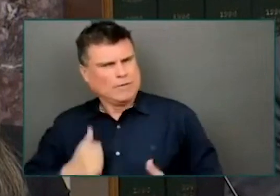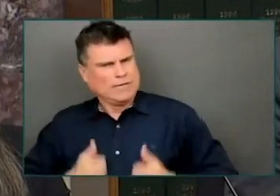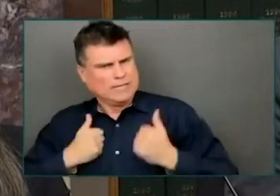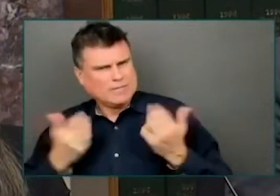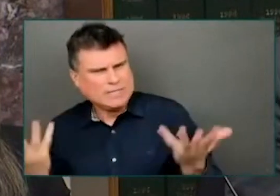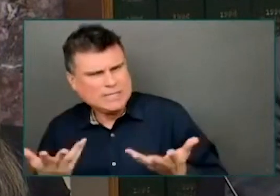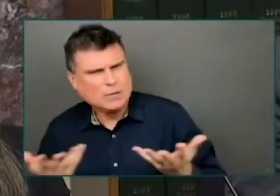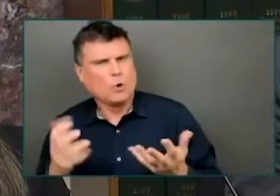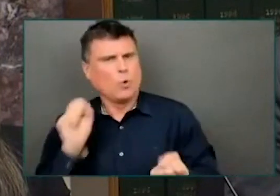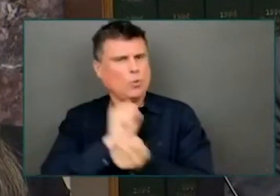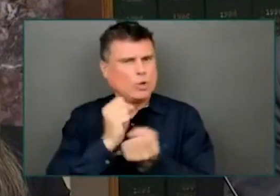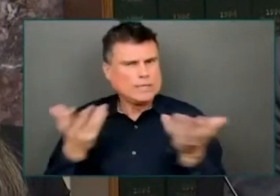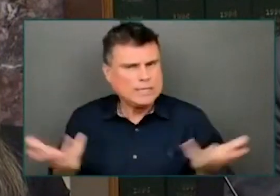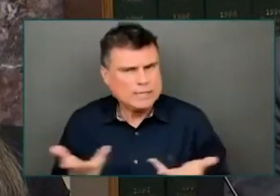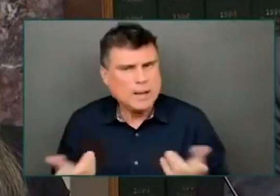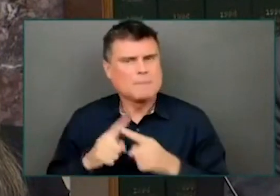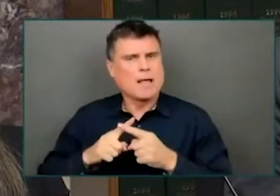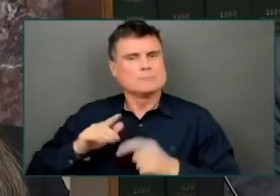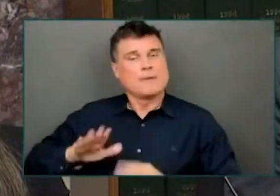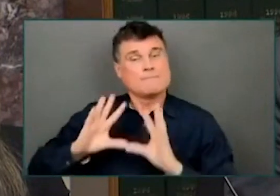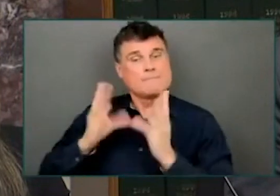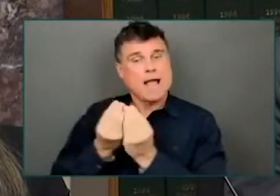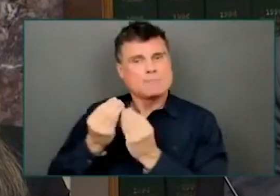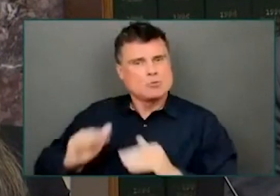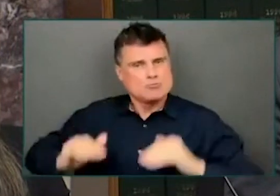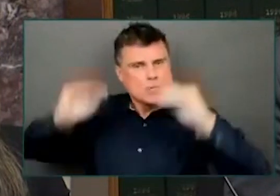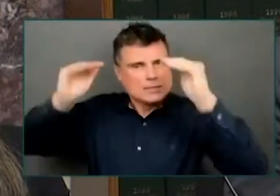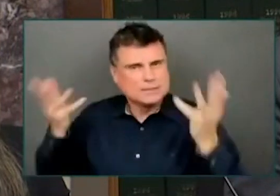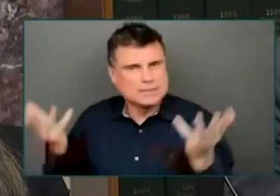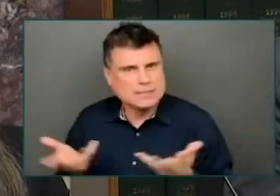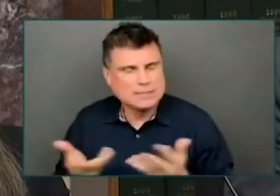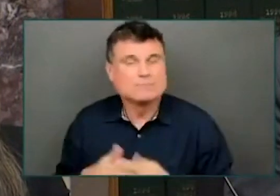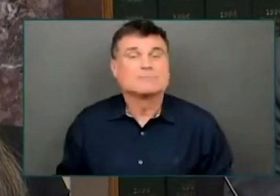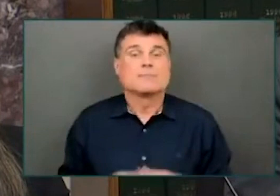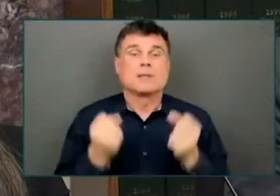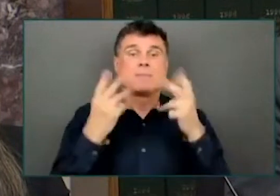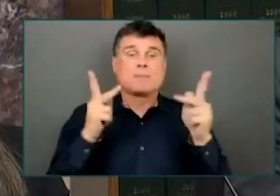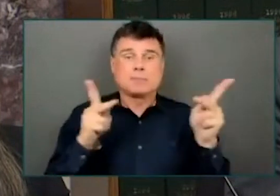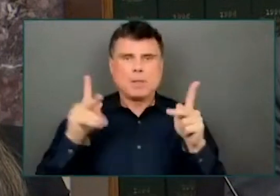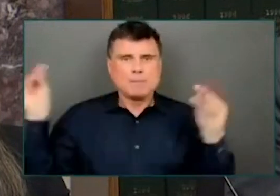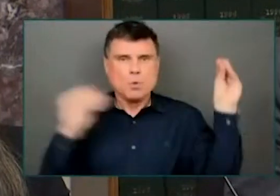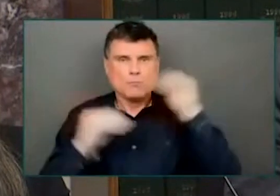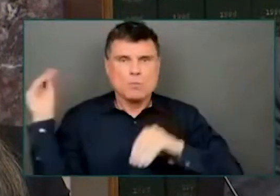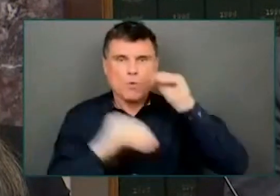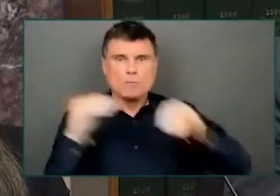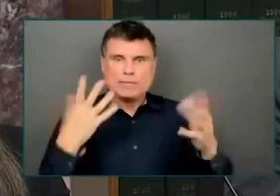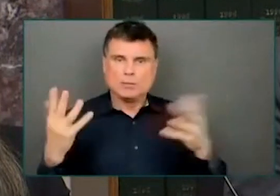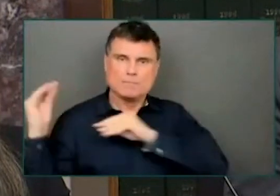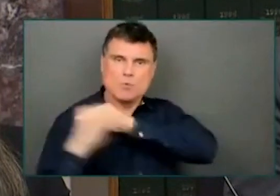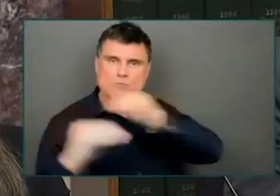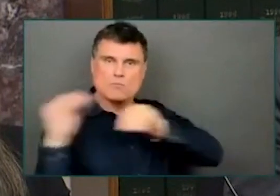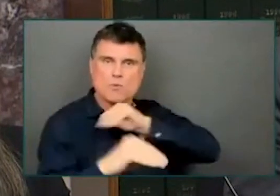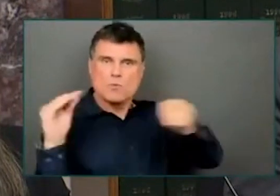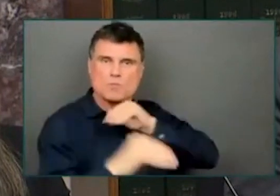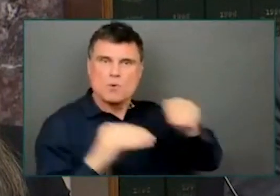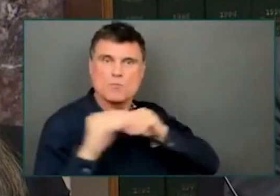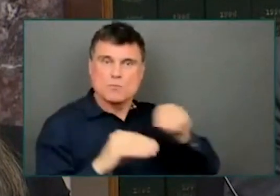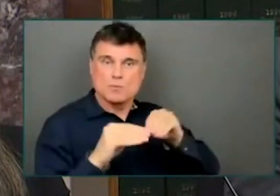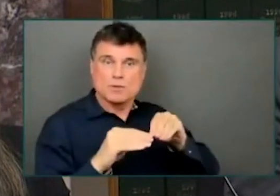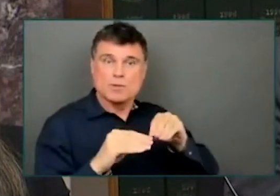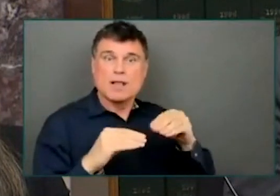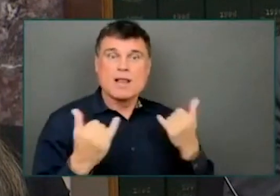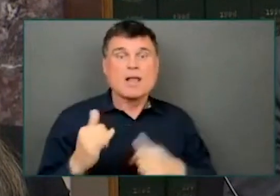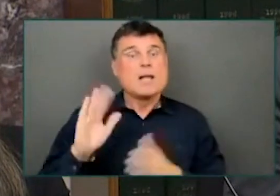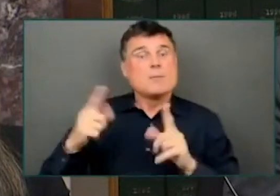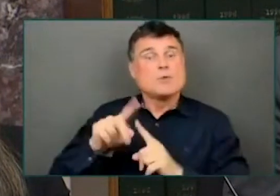net migration of people from other provinces in almost 3 decades. BC is also